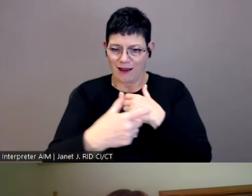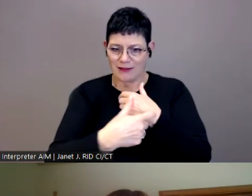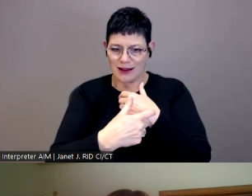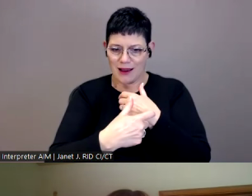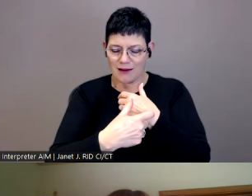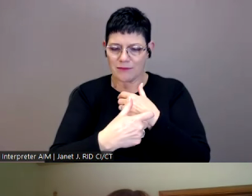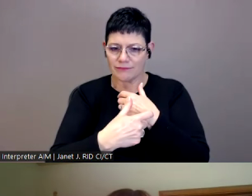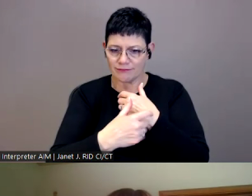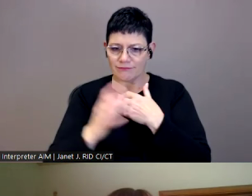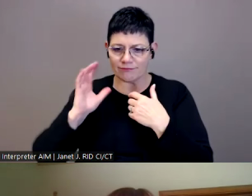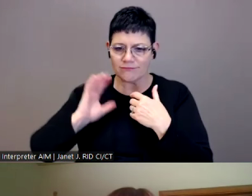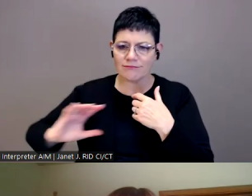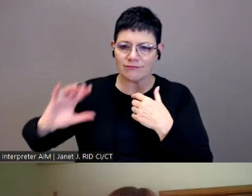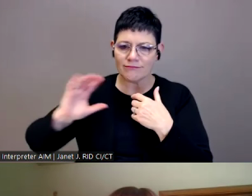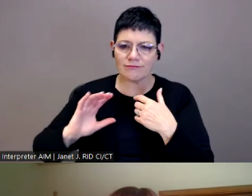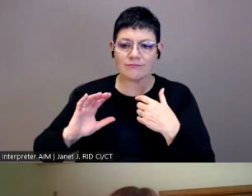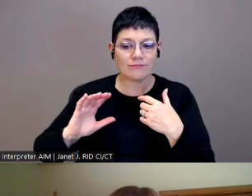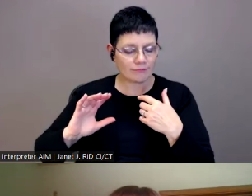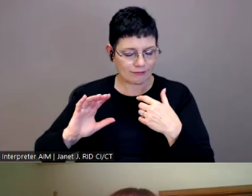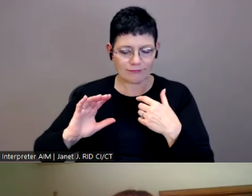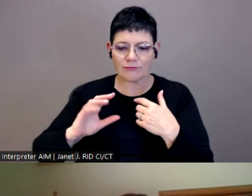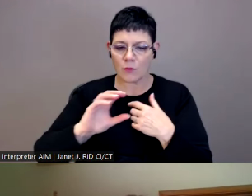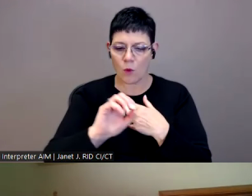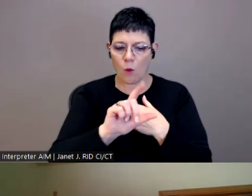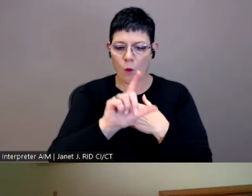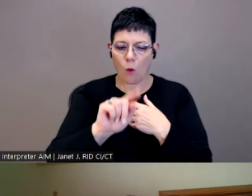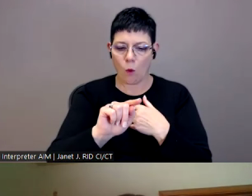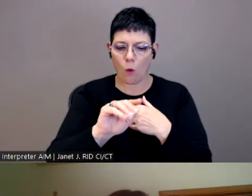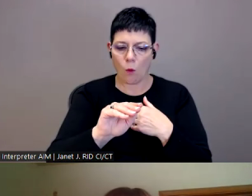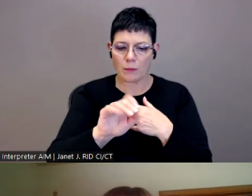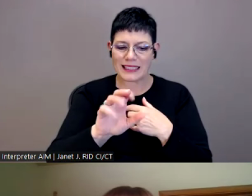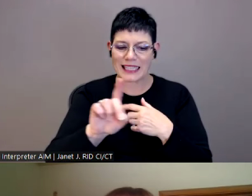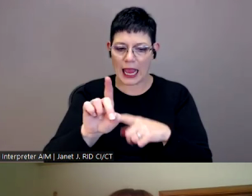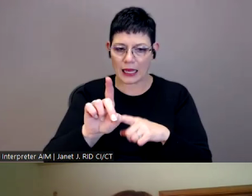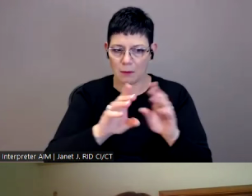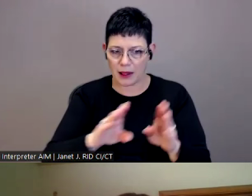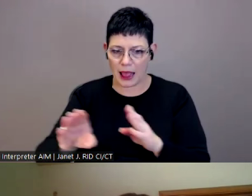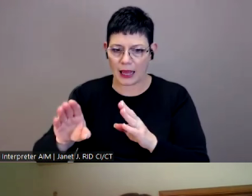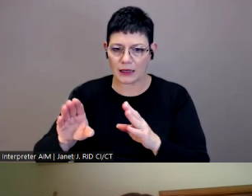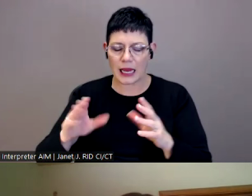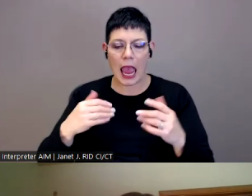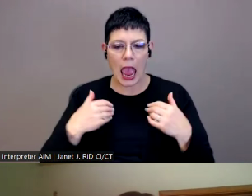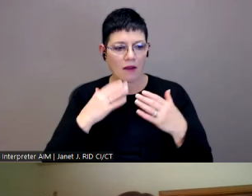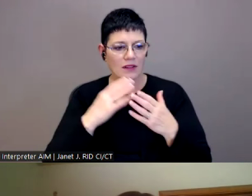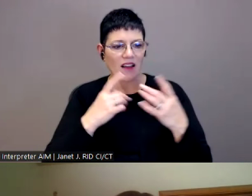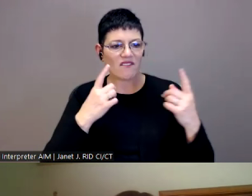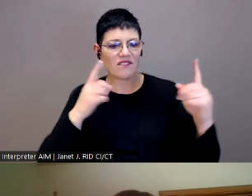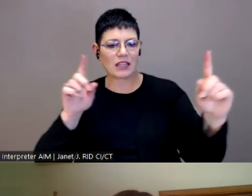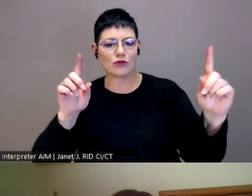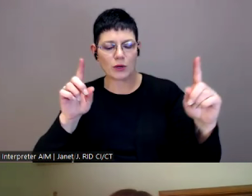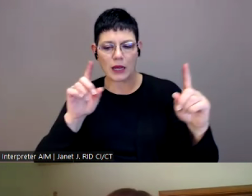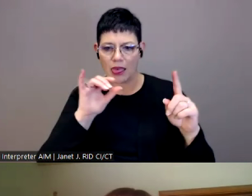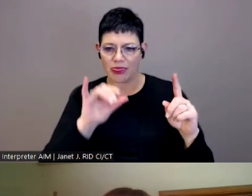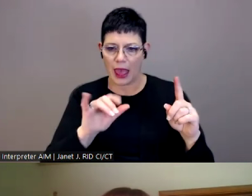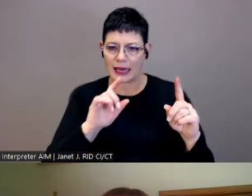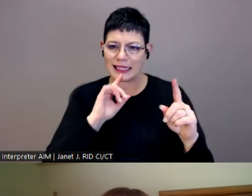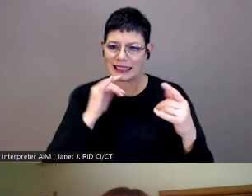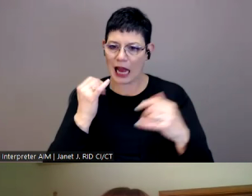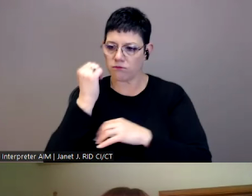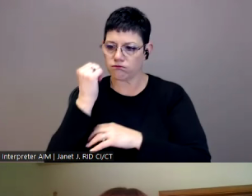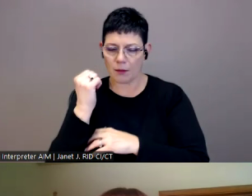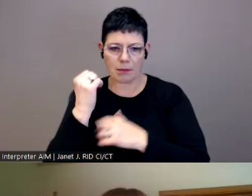point, again, coming out of the homestead planning, you had the victories, and now how prominent that is at this